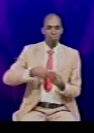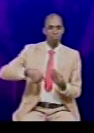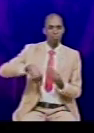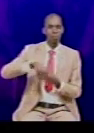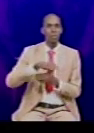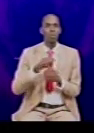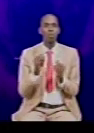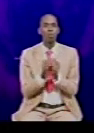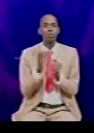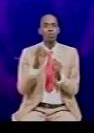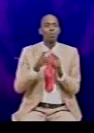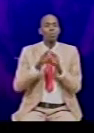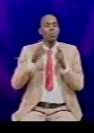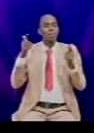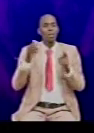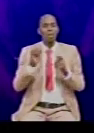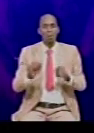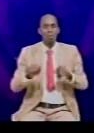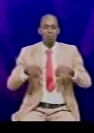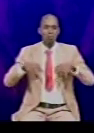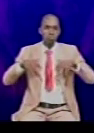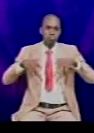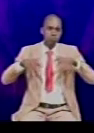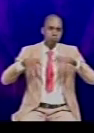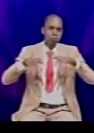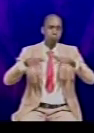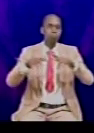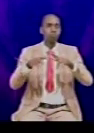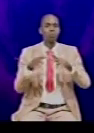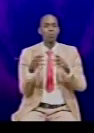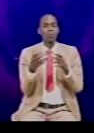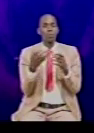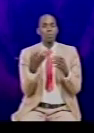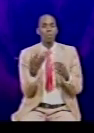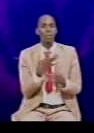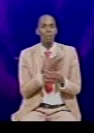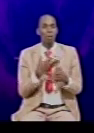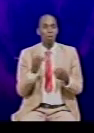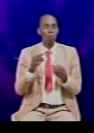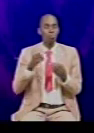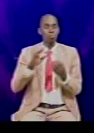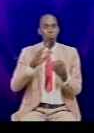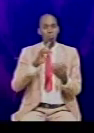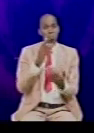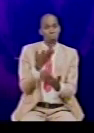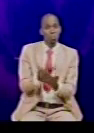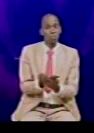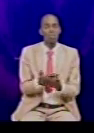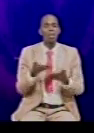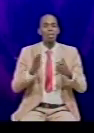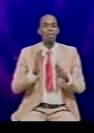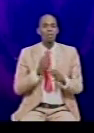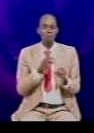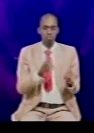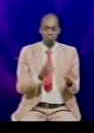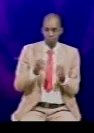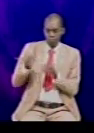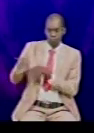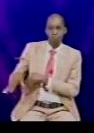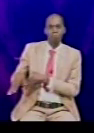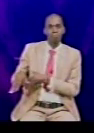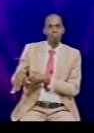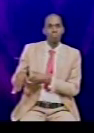a cloud of witnesses, let us lay aside. That means there is something for us to